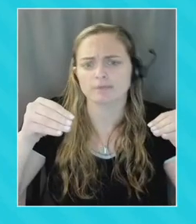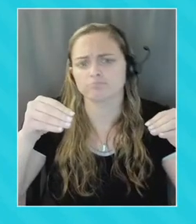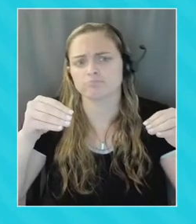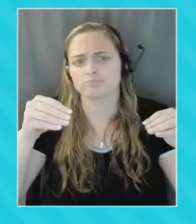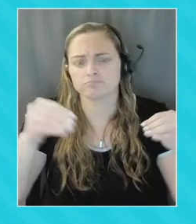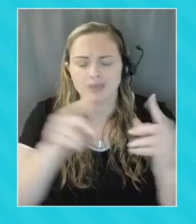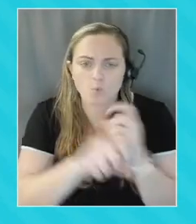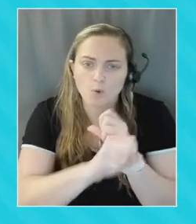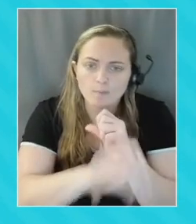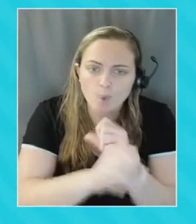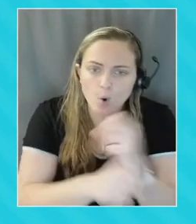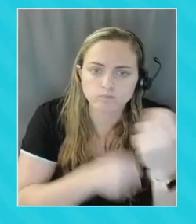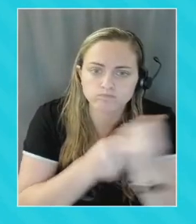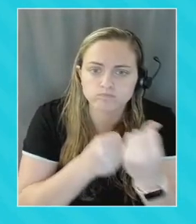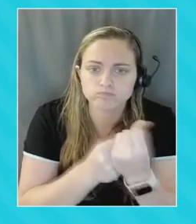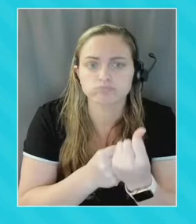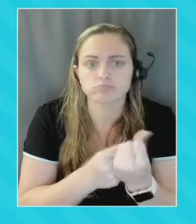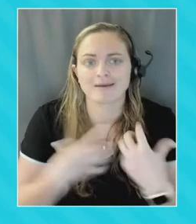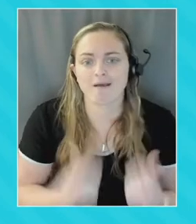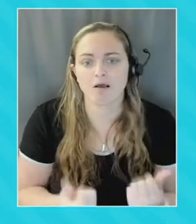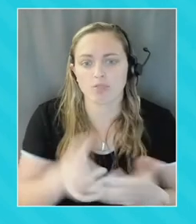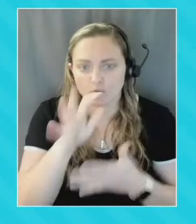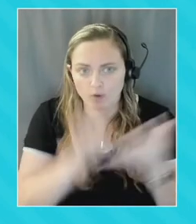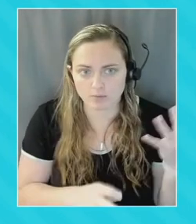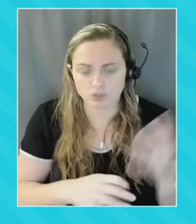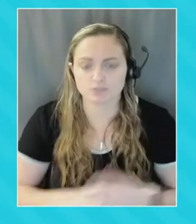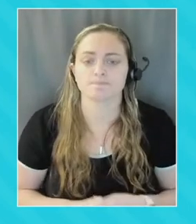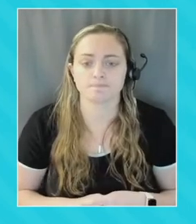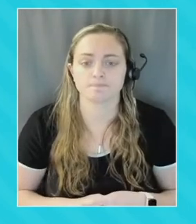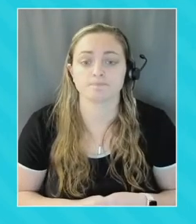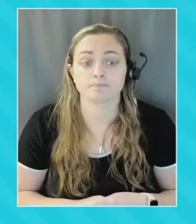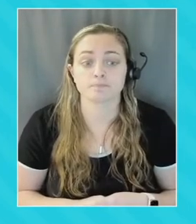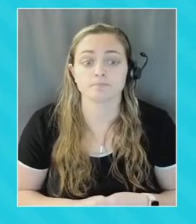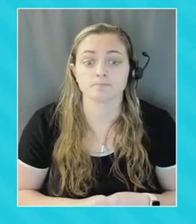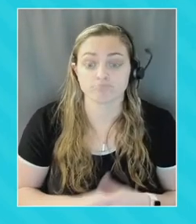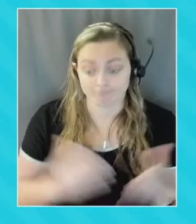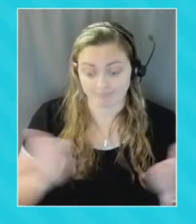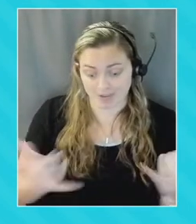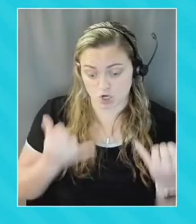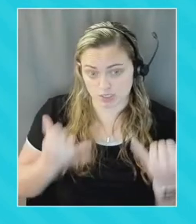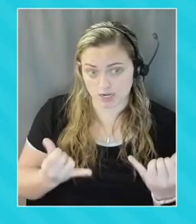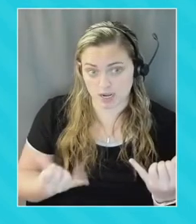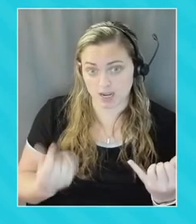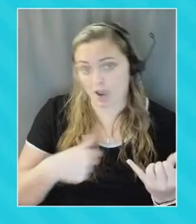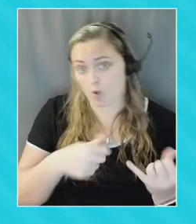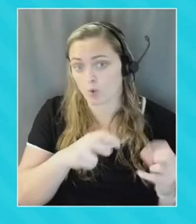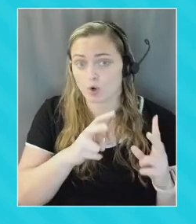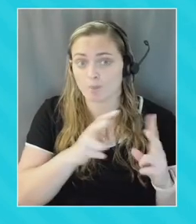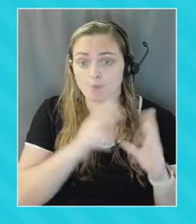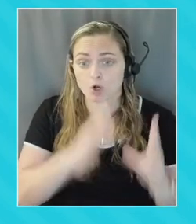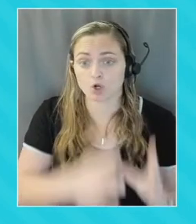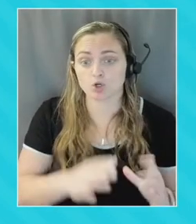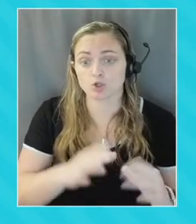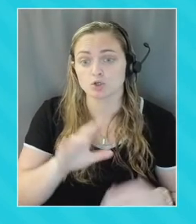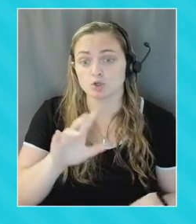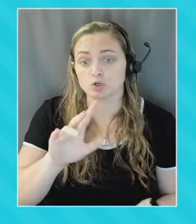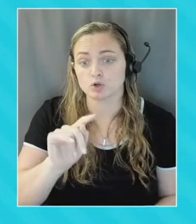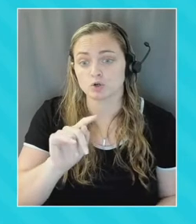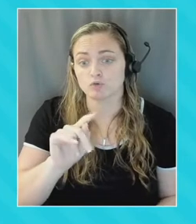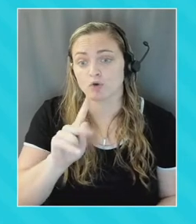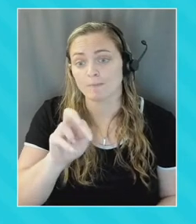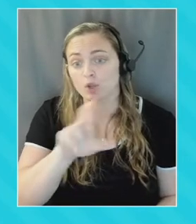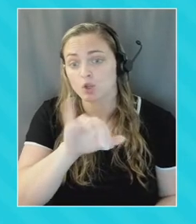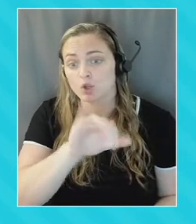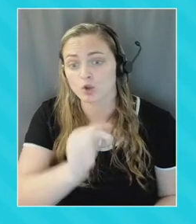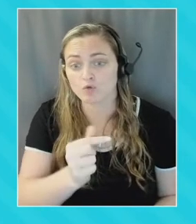that promote healthier options. With us today are our partners from Keurig Dr. Pepper